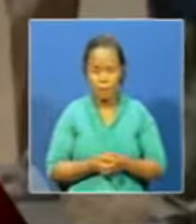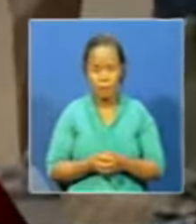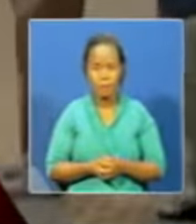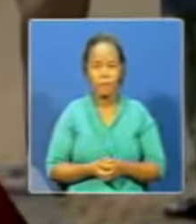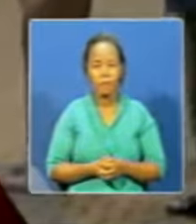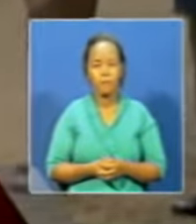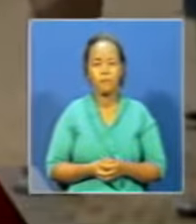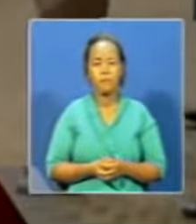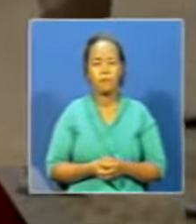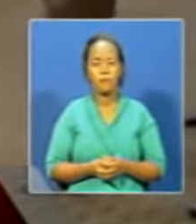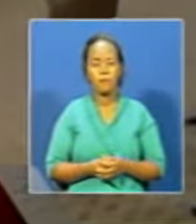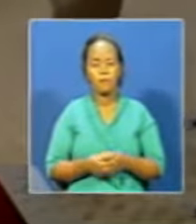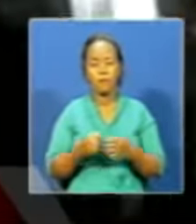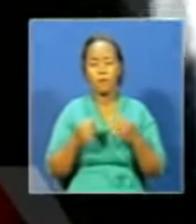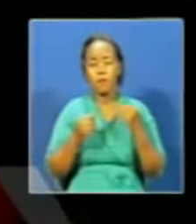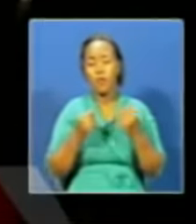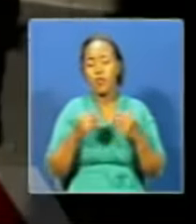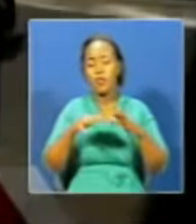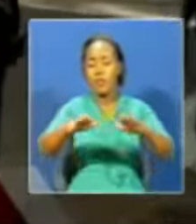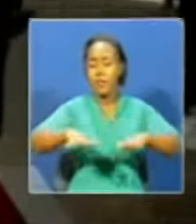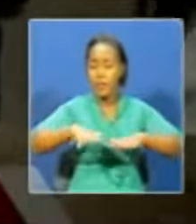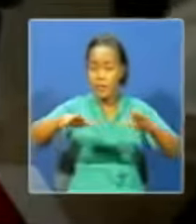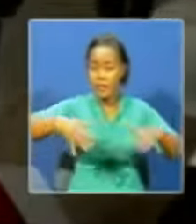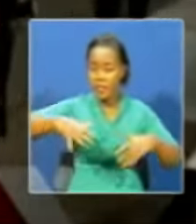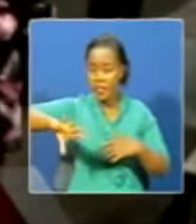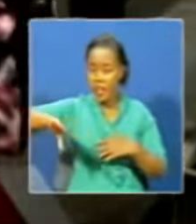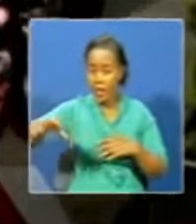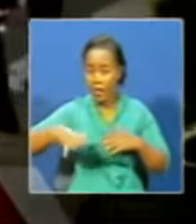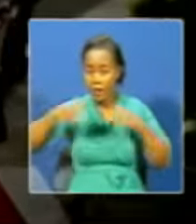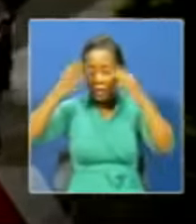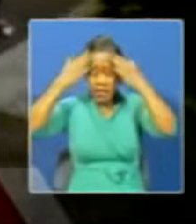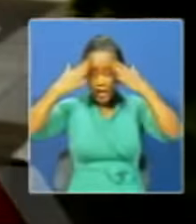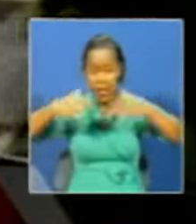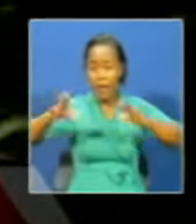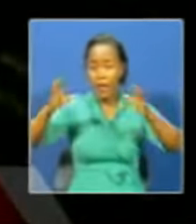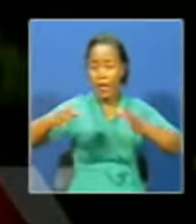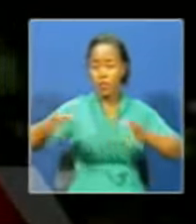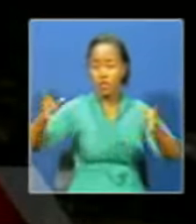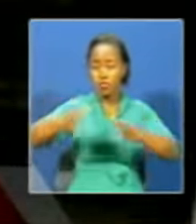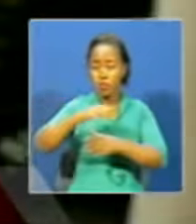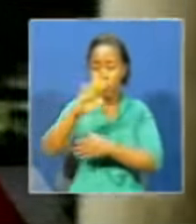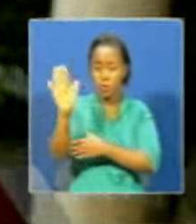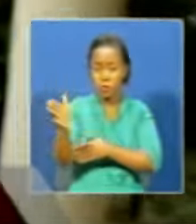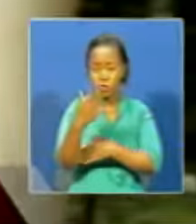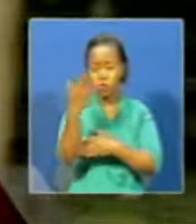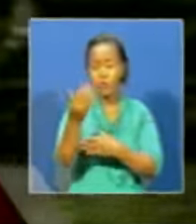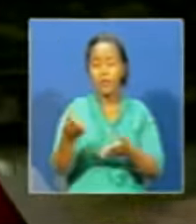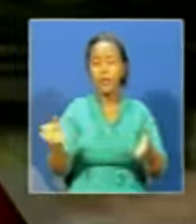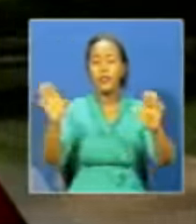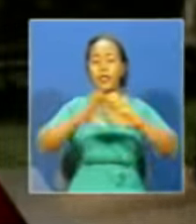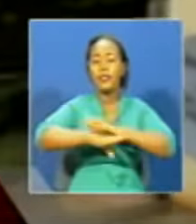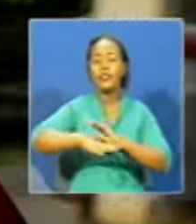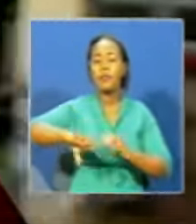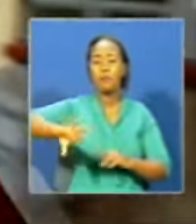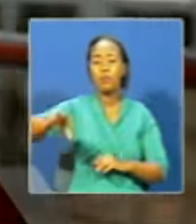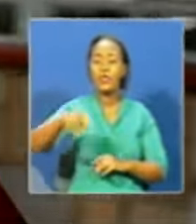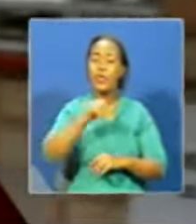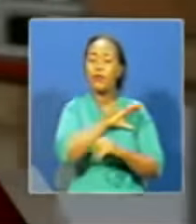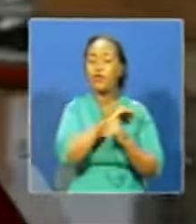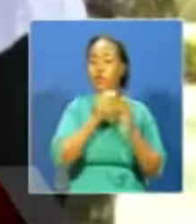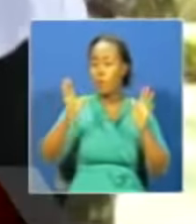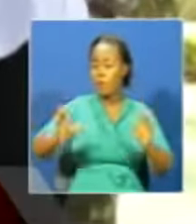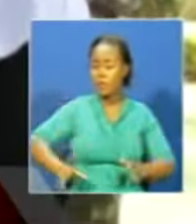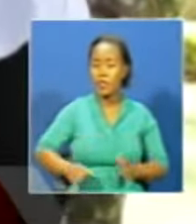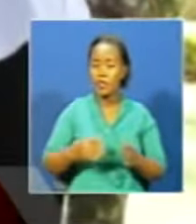In Kirinyaga County, the awareness campaign caravan was flagged off by Deputy County Commissioner Daniel Ndege, who downplayed